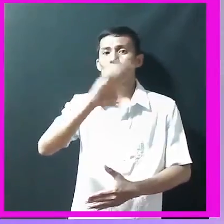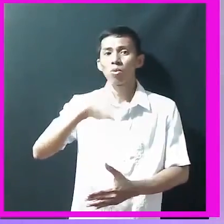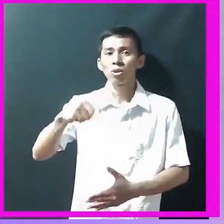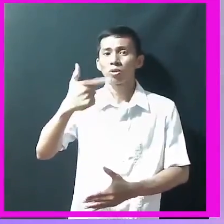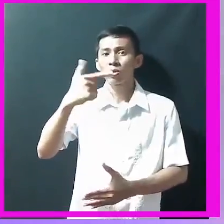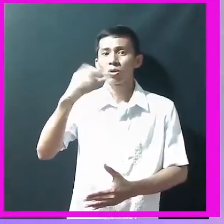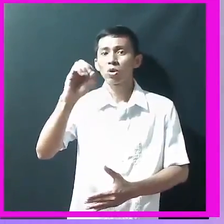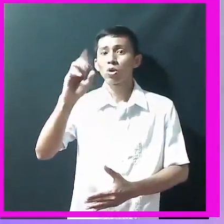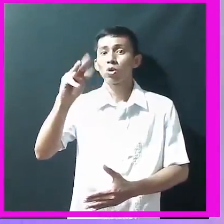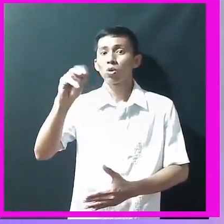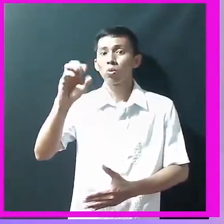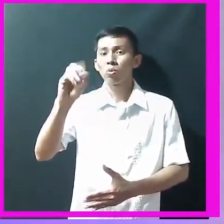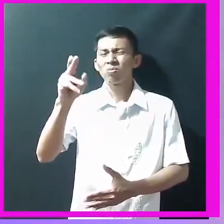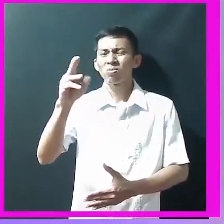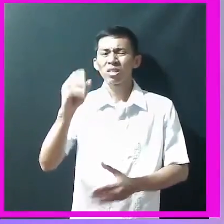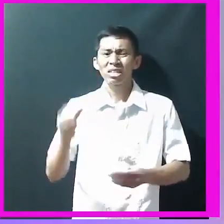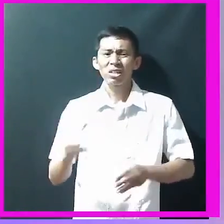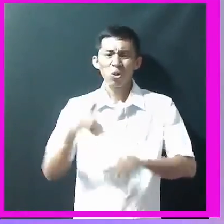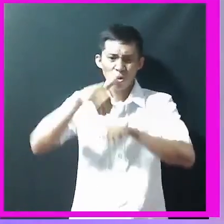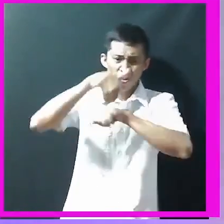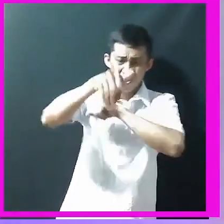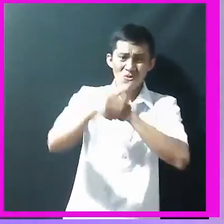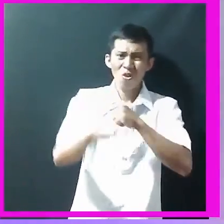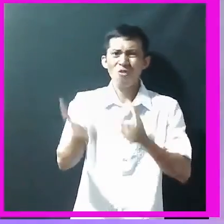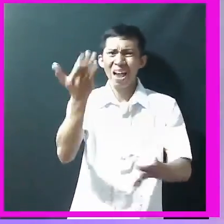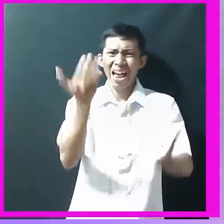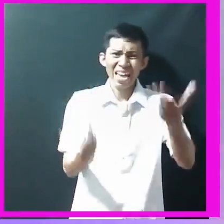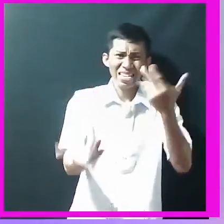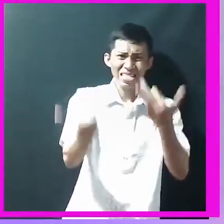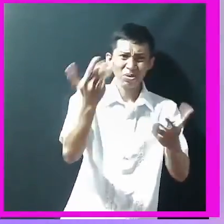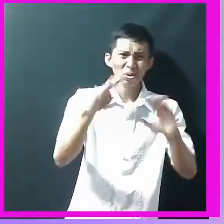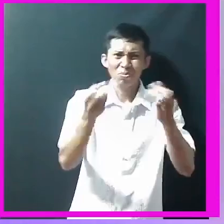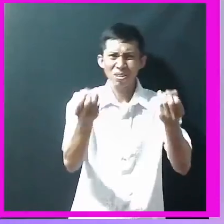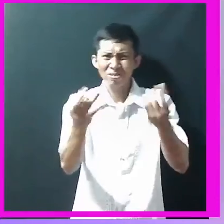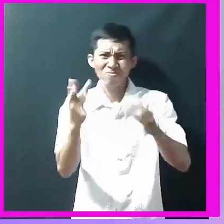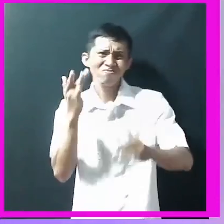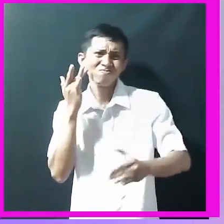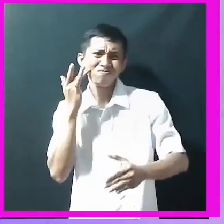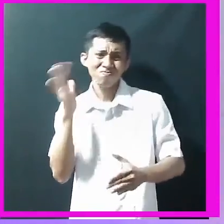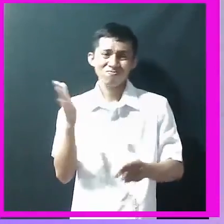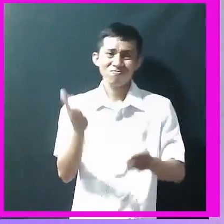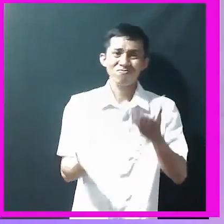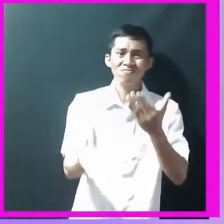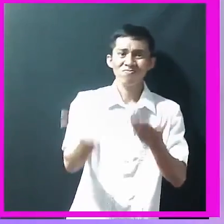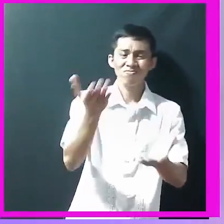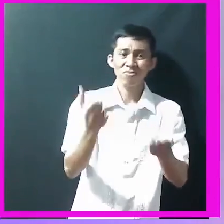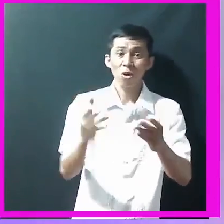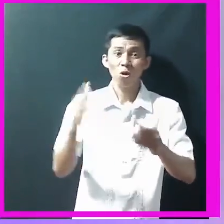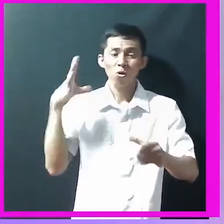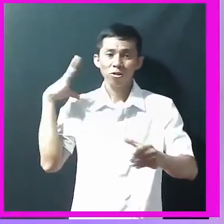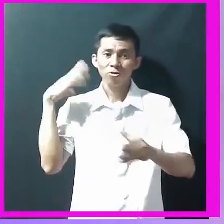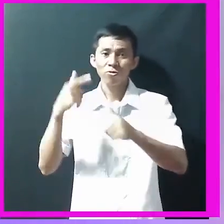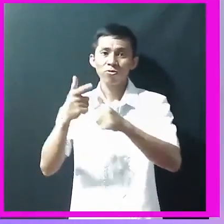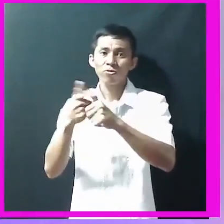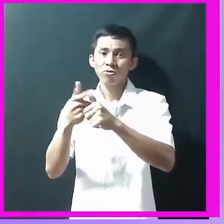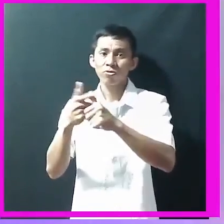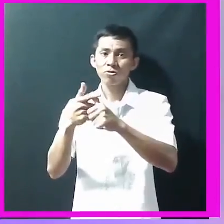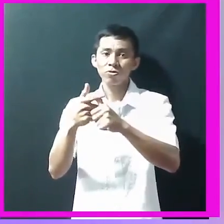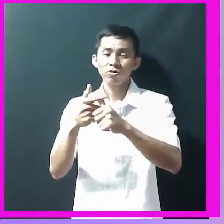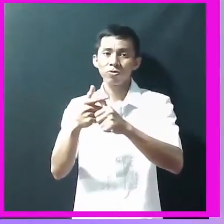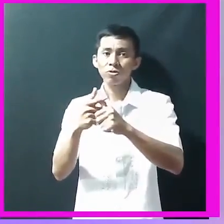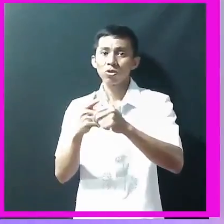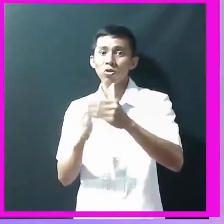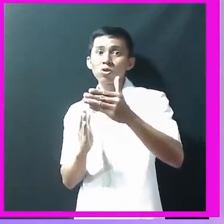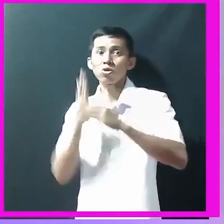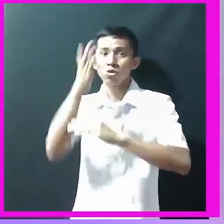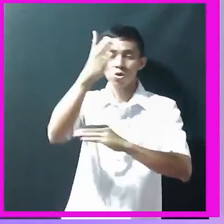come out. By the way, kung inyo nabantayan, before i-atakihon sa sundalo ang